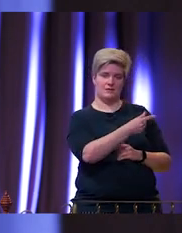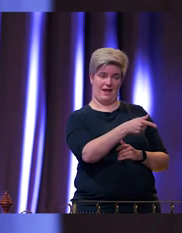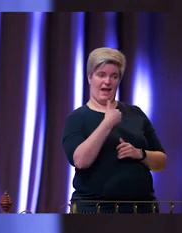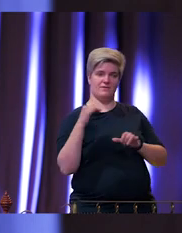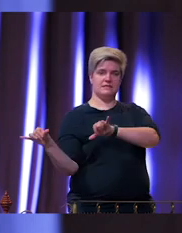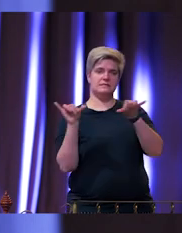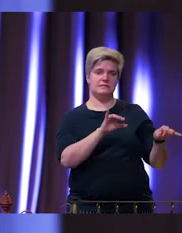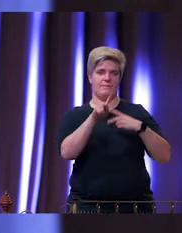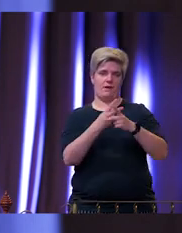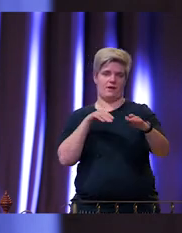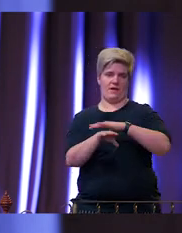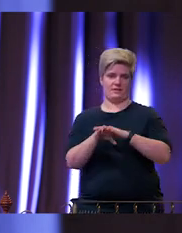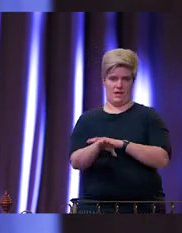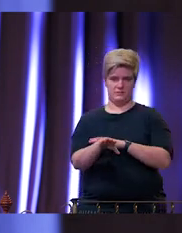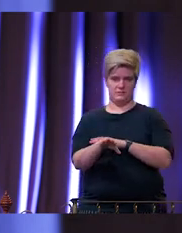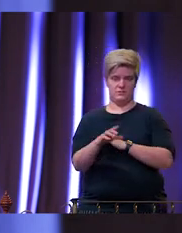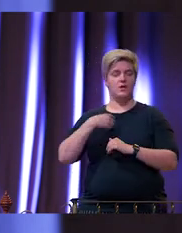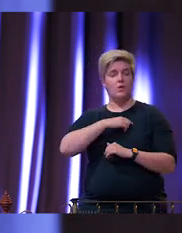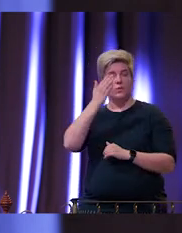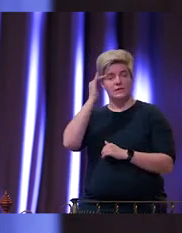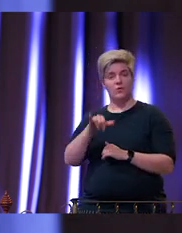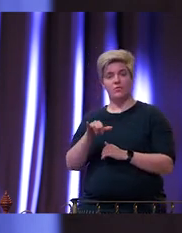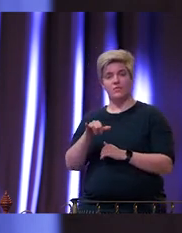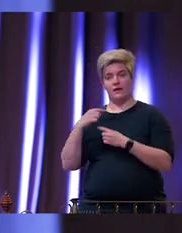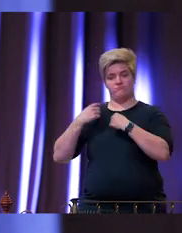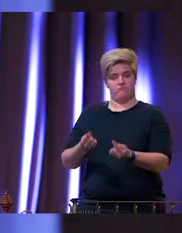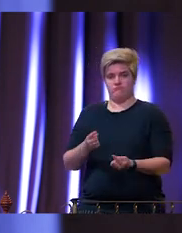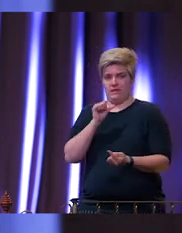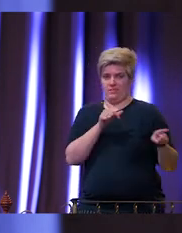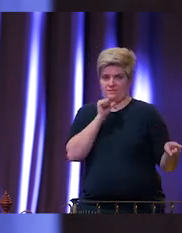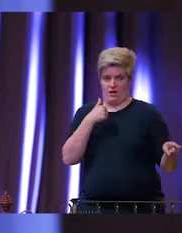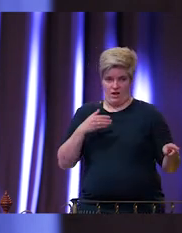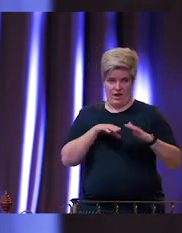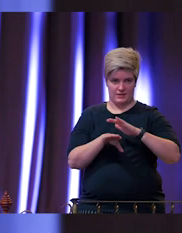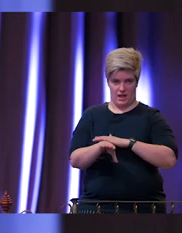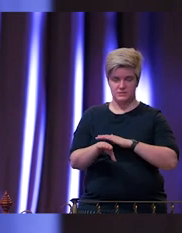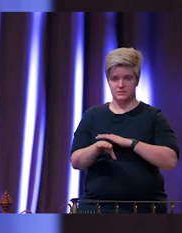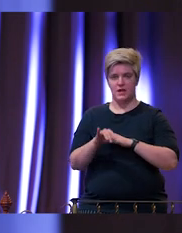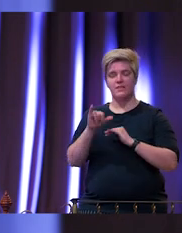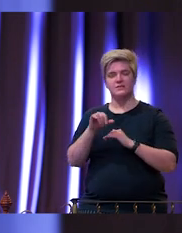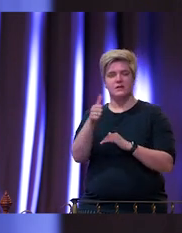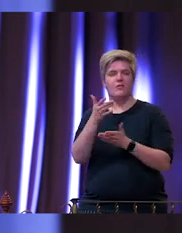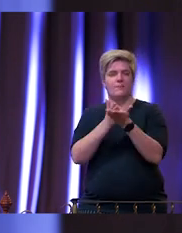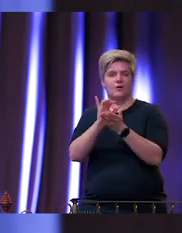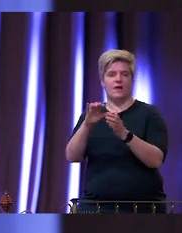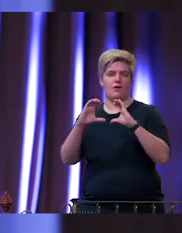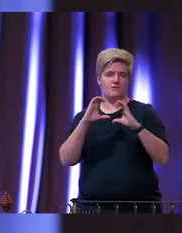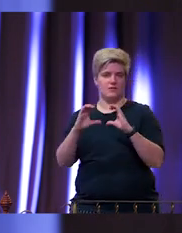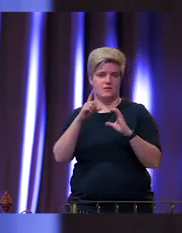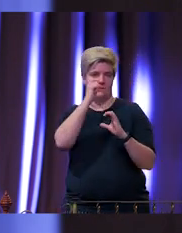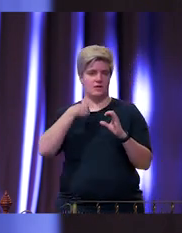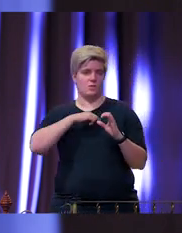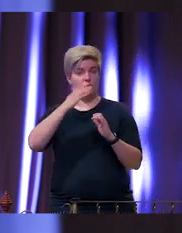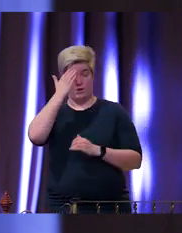of access, right? Because we know that that has historically just not been the case. And that's just the other piece of that conversation, because we know